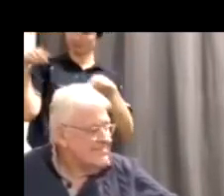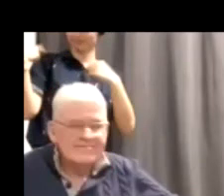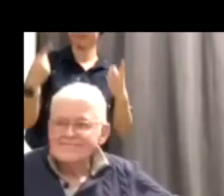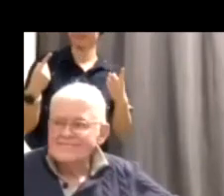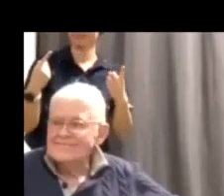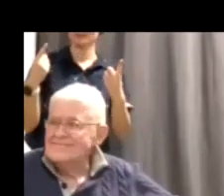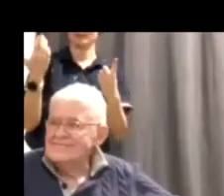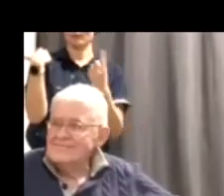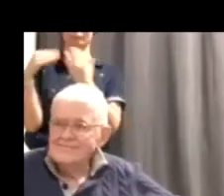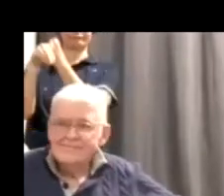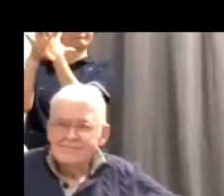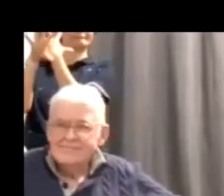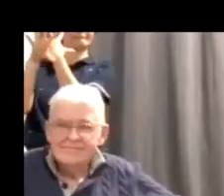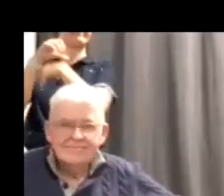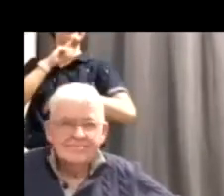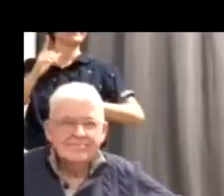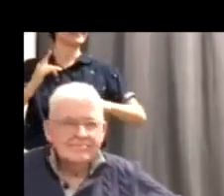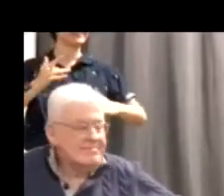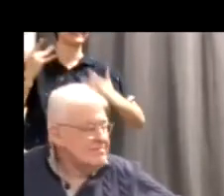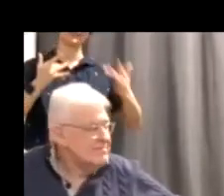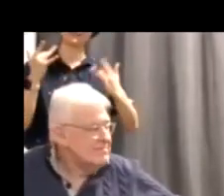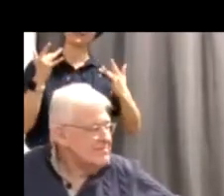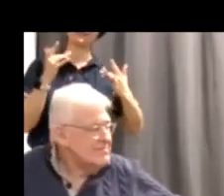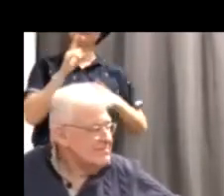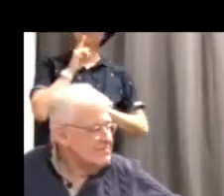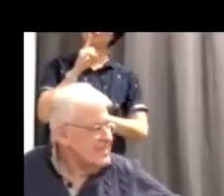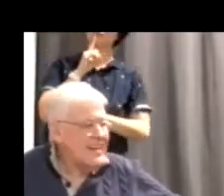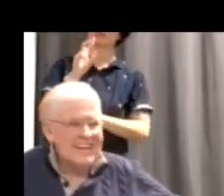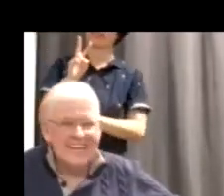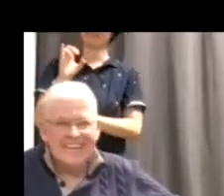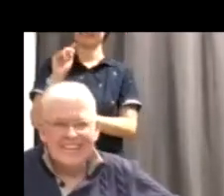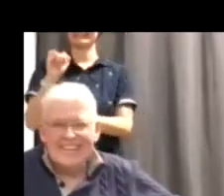thrill. I'm what I'd like to call a vintage senior.